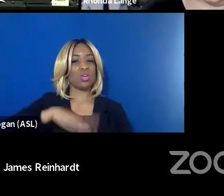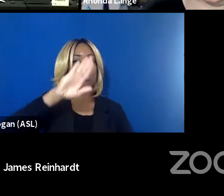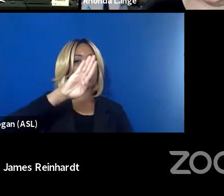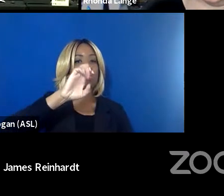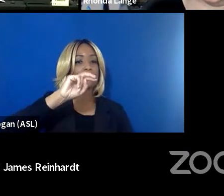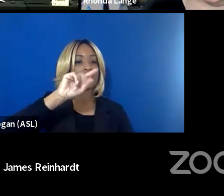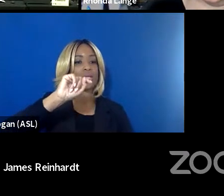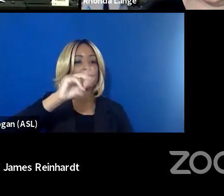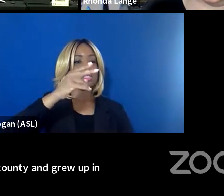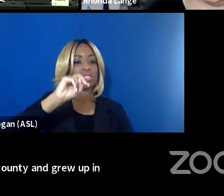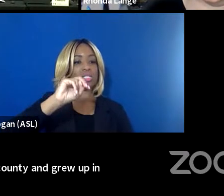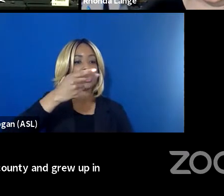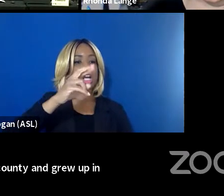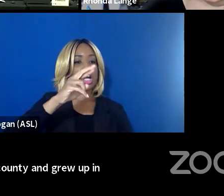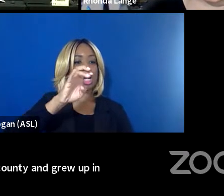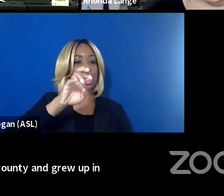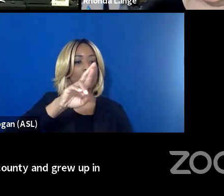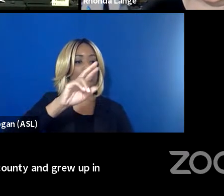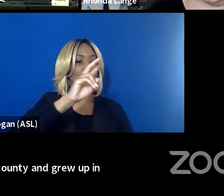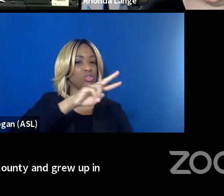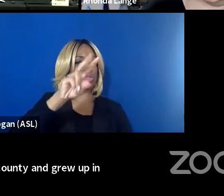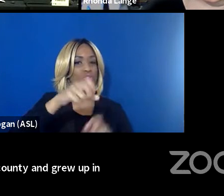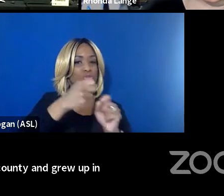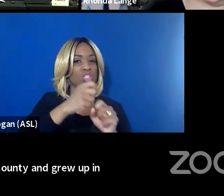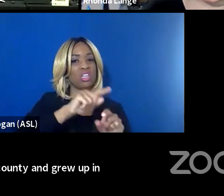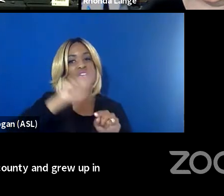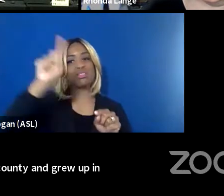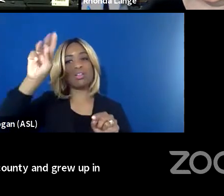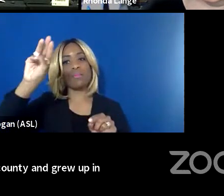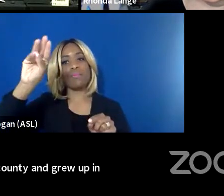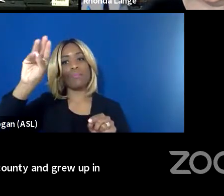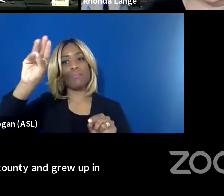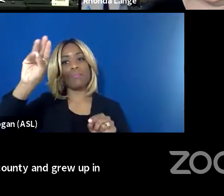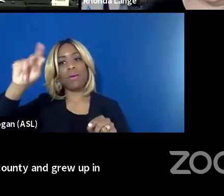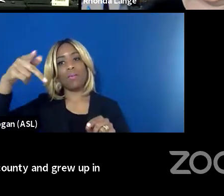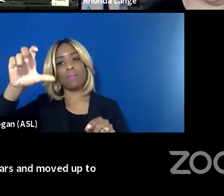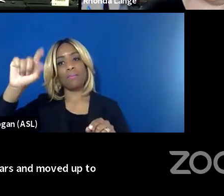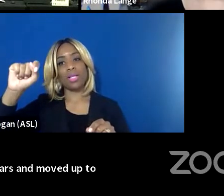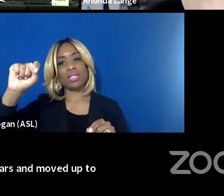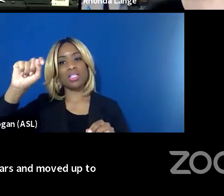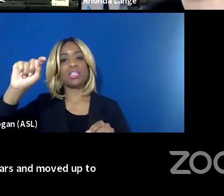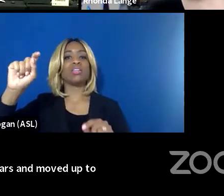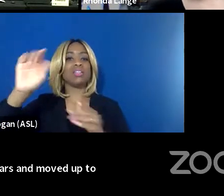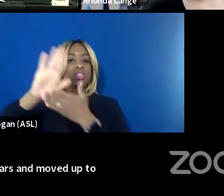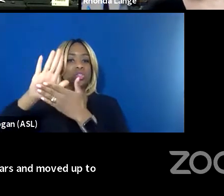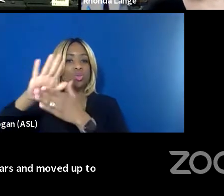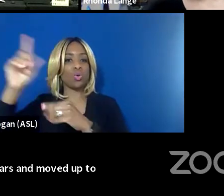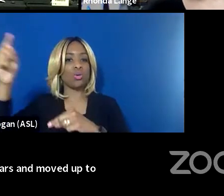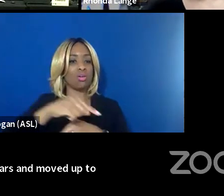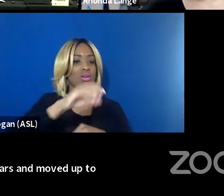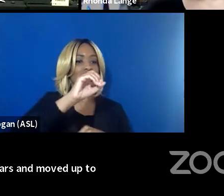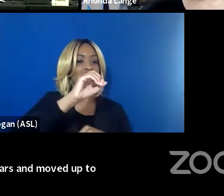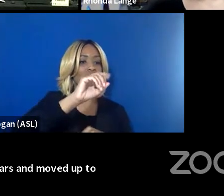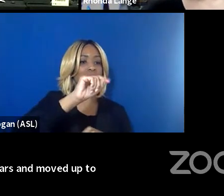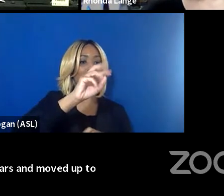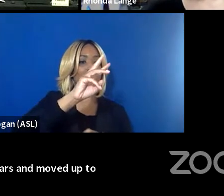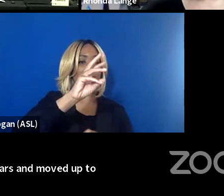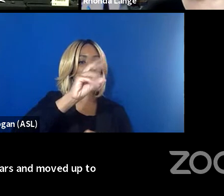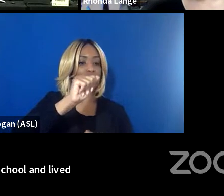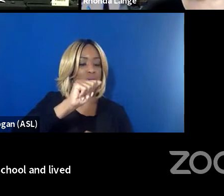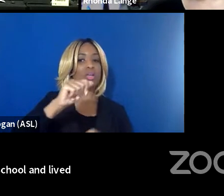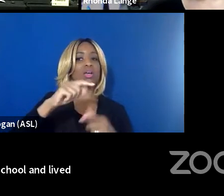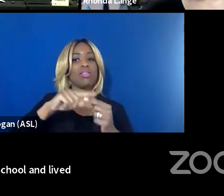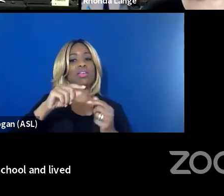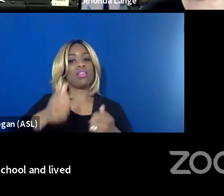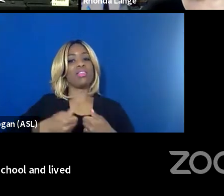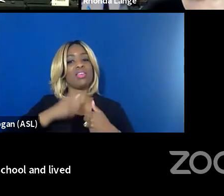22 years and then moved up to Mount Pleasant, went to school, came down to Ottawa County and lived in Ottawa County and Muskegon for 46